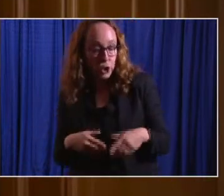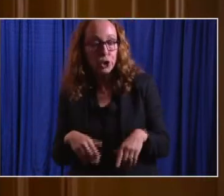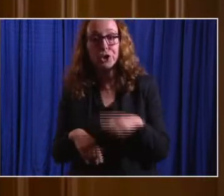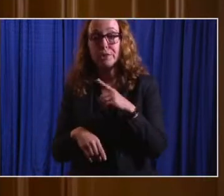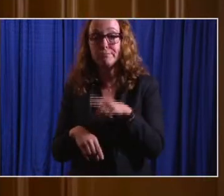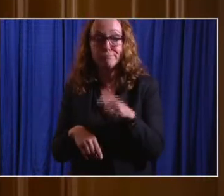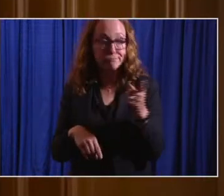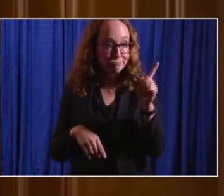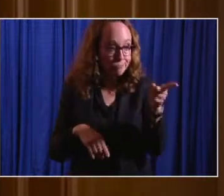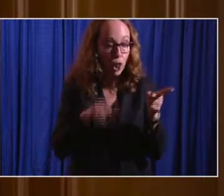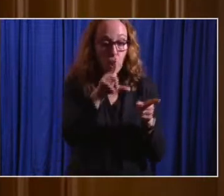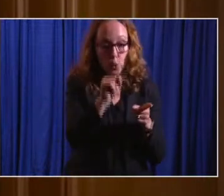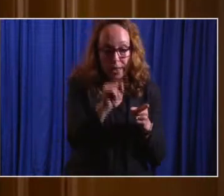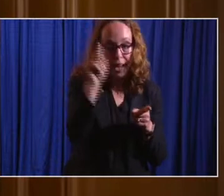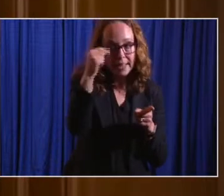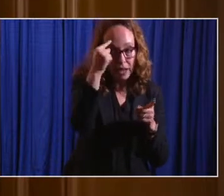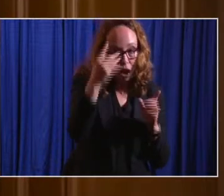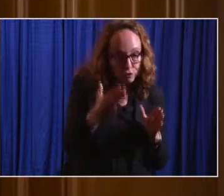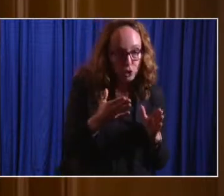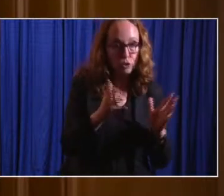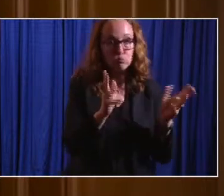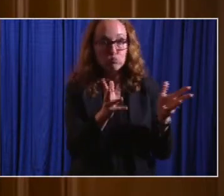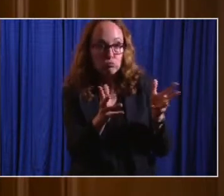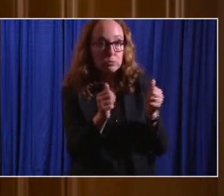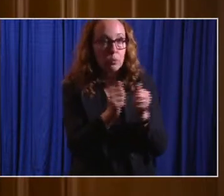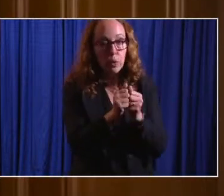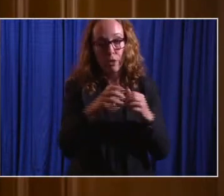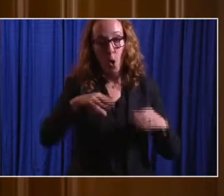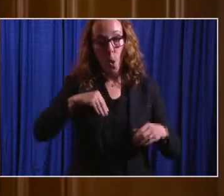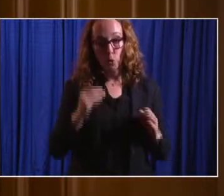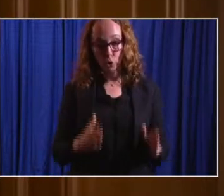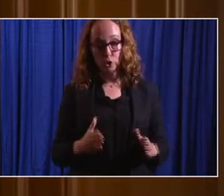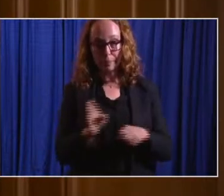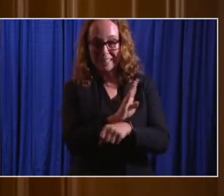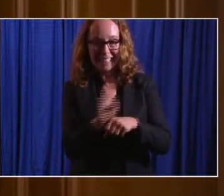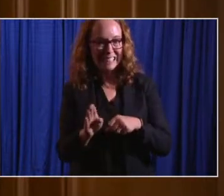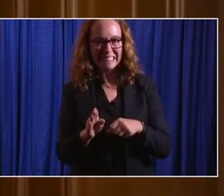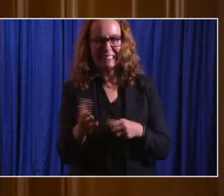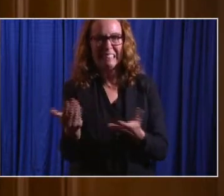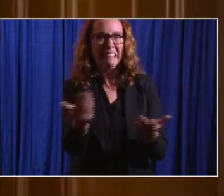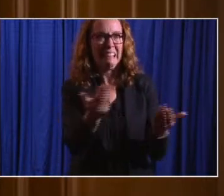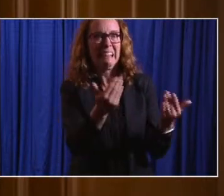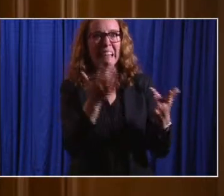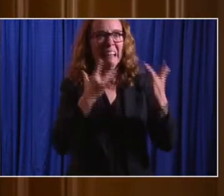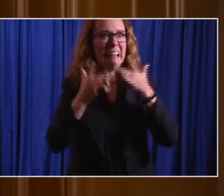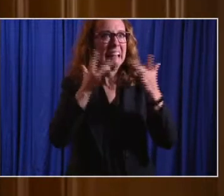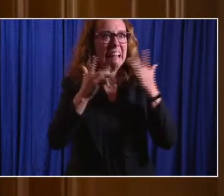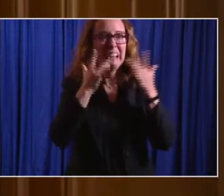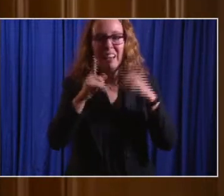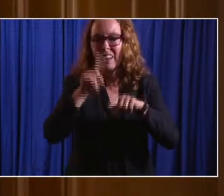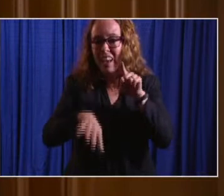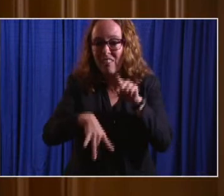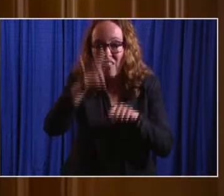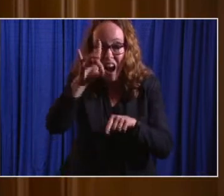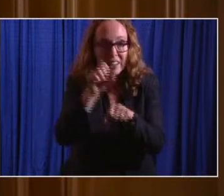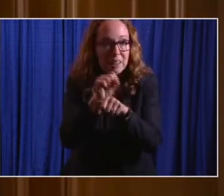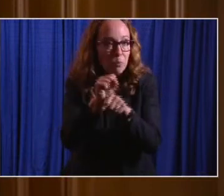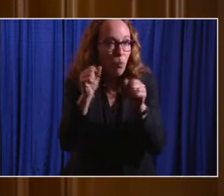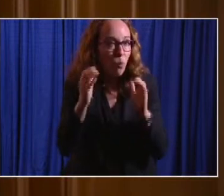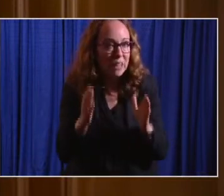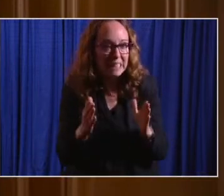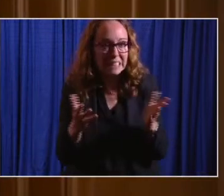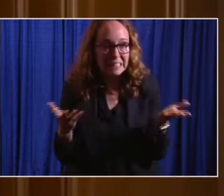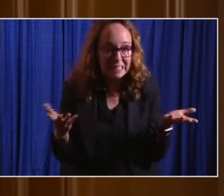discussions with owners of businesses about not being able to find employees. So, that